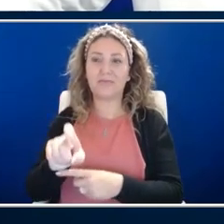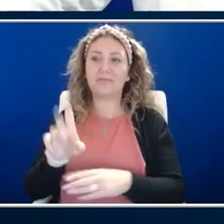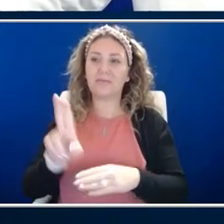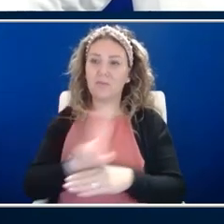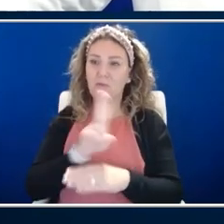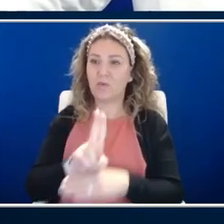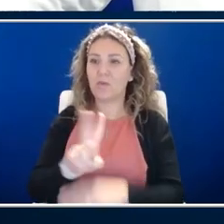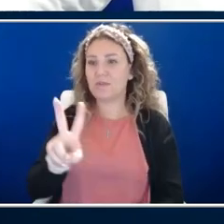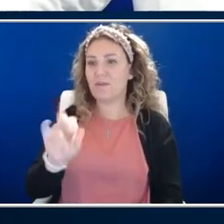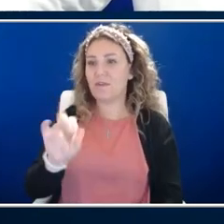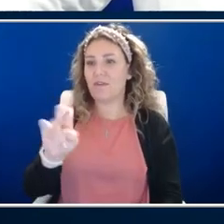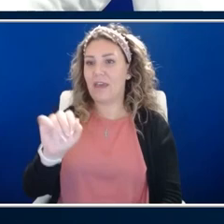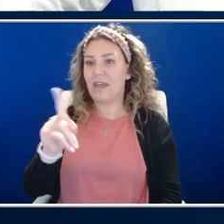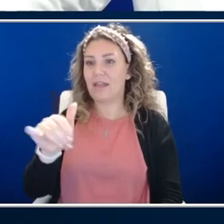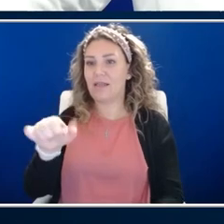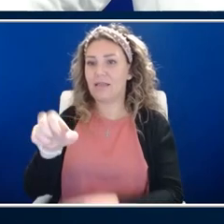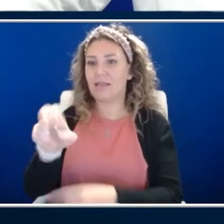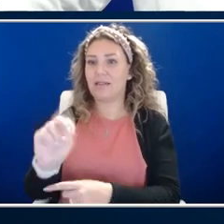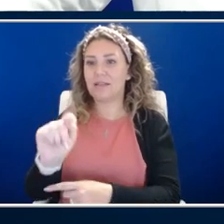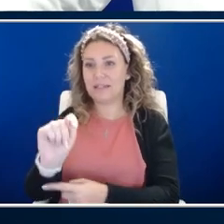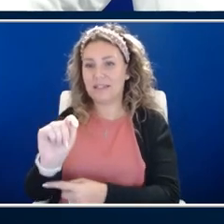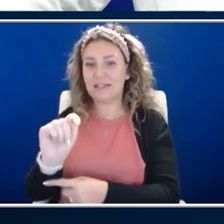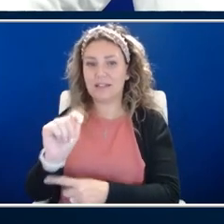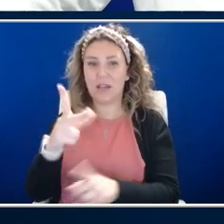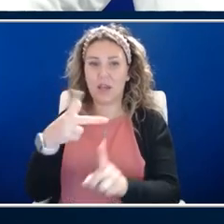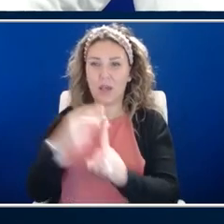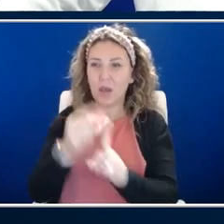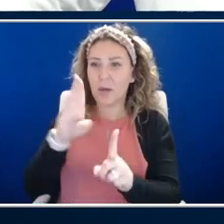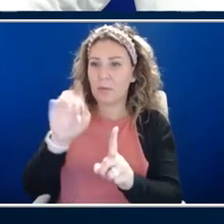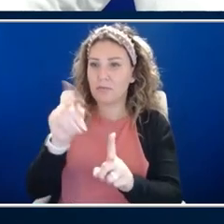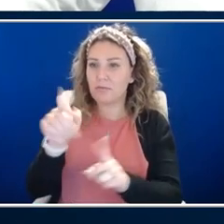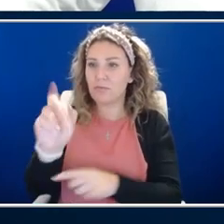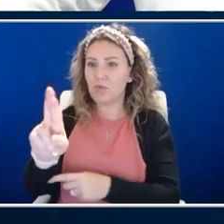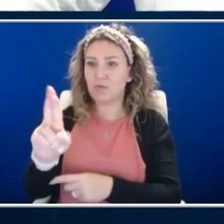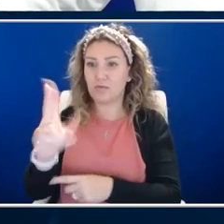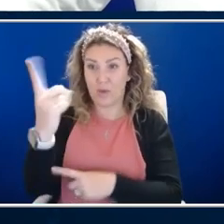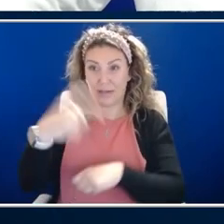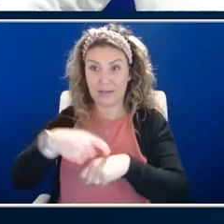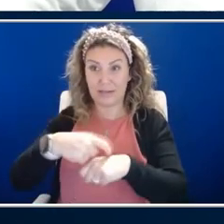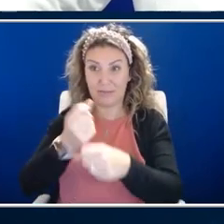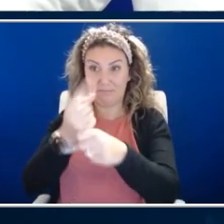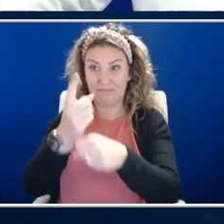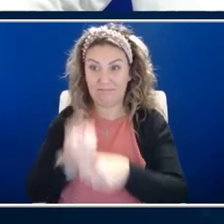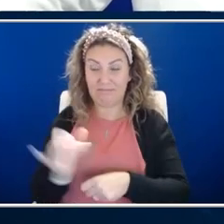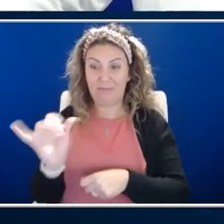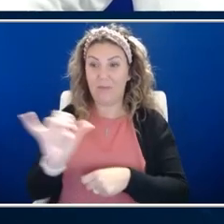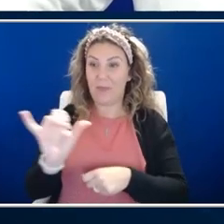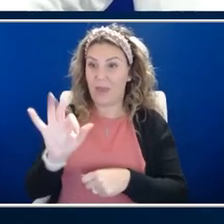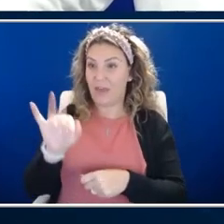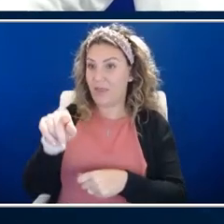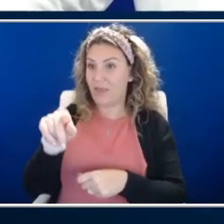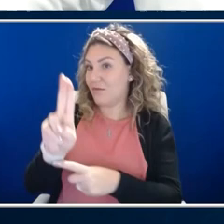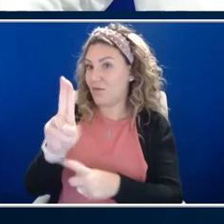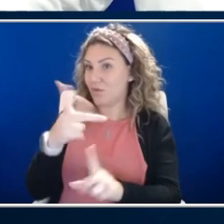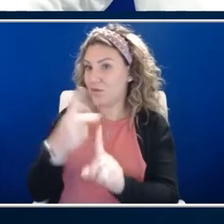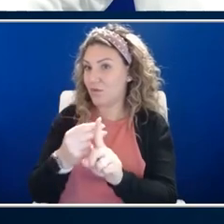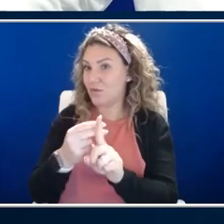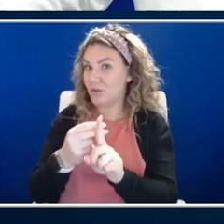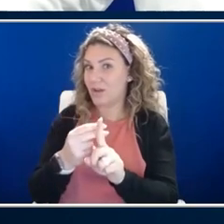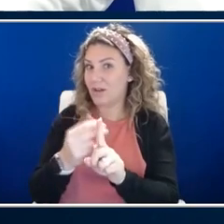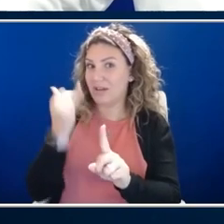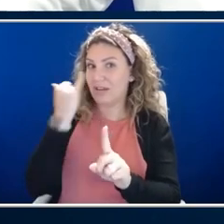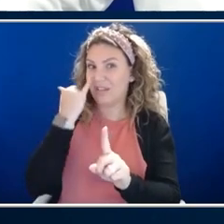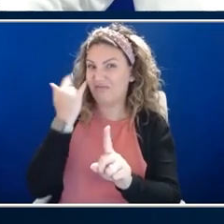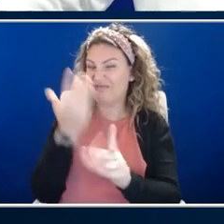they're saying get your booster and you're probably going to get it once a year, yeah. just like the flu shot. Unless things really